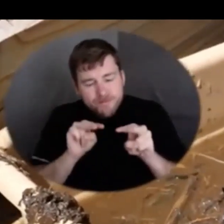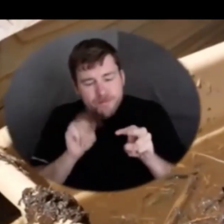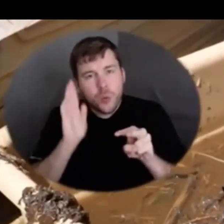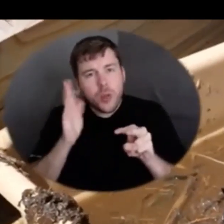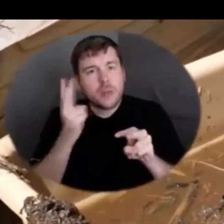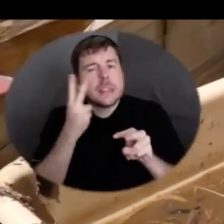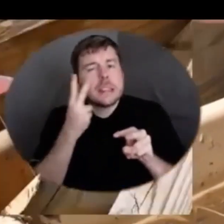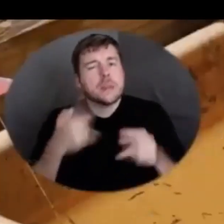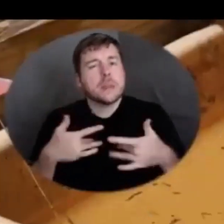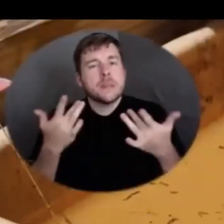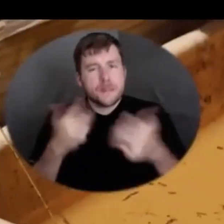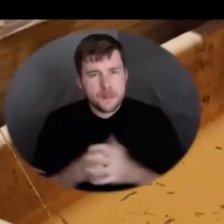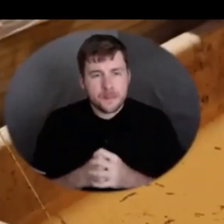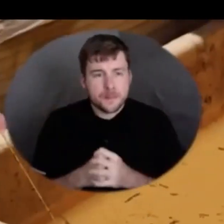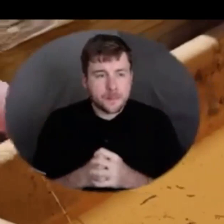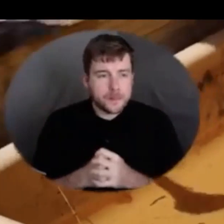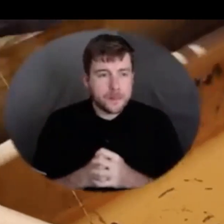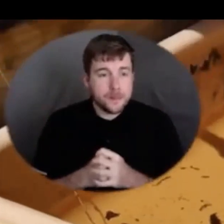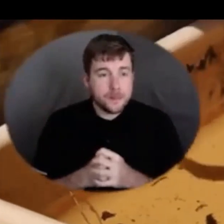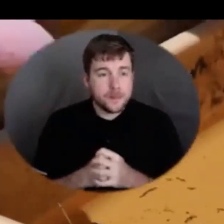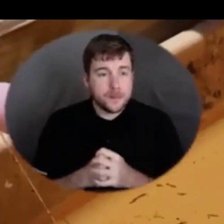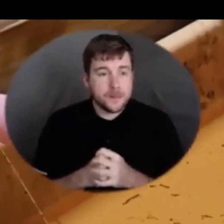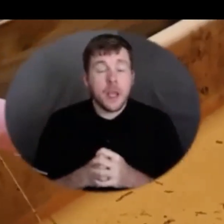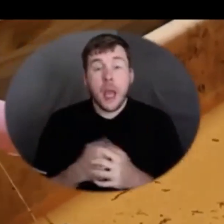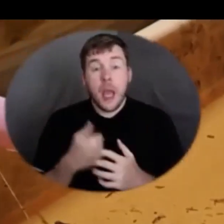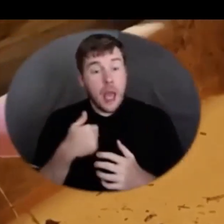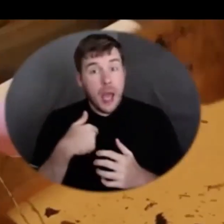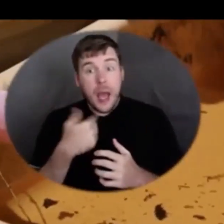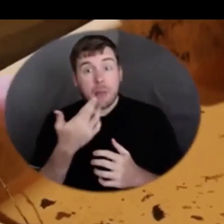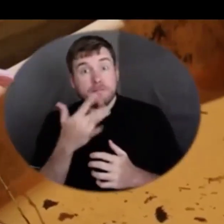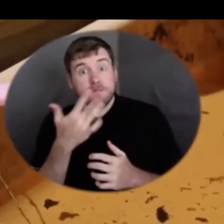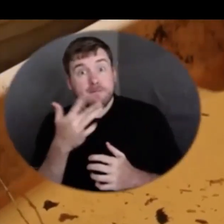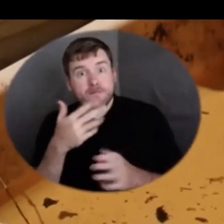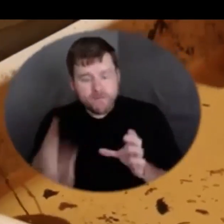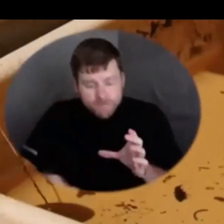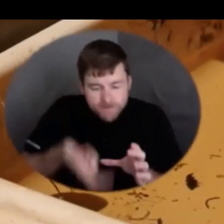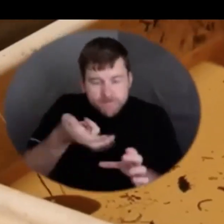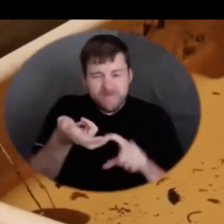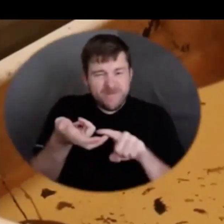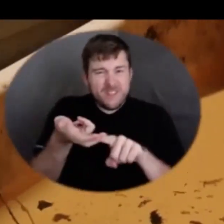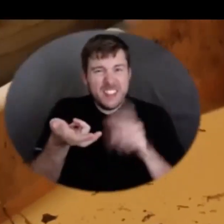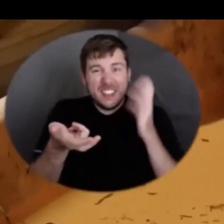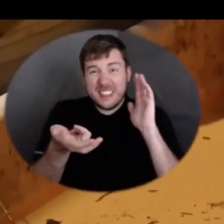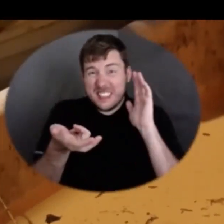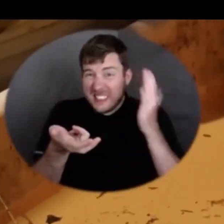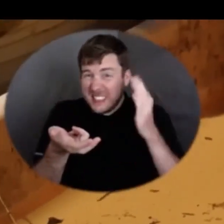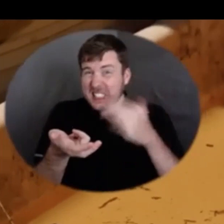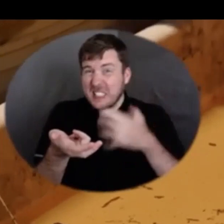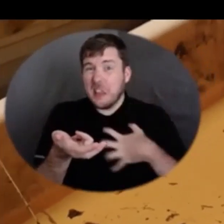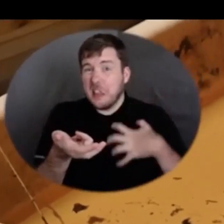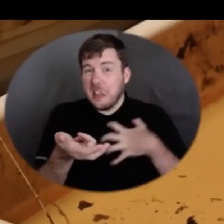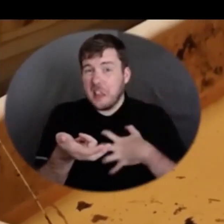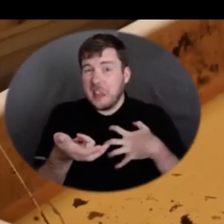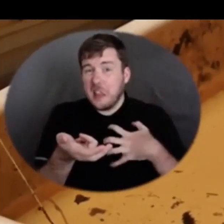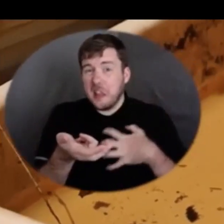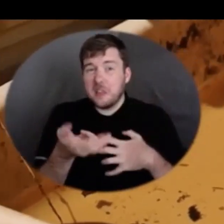we'll see what we can find in here. So I dipped out what looks like to be just a bunch of muck and a bunch of this kind of